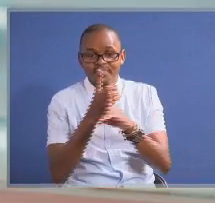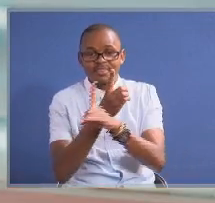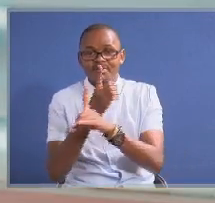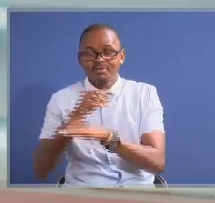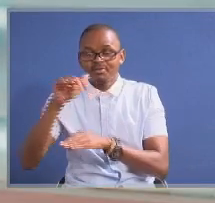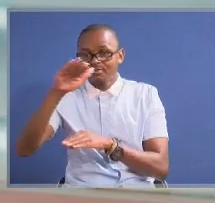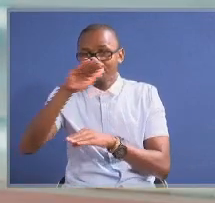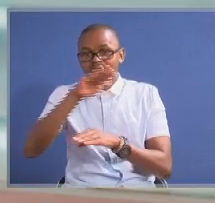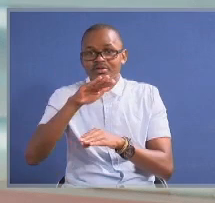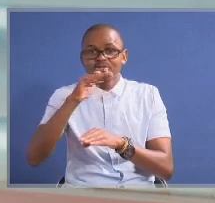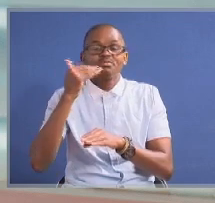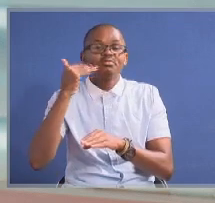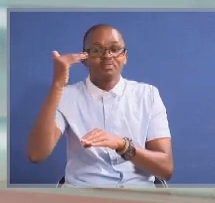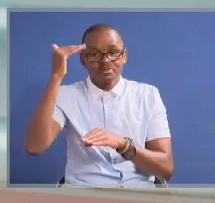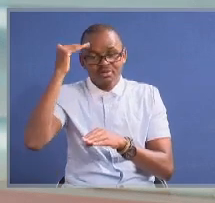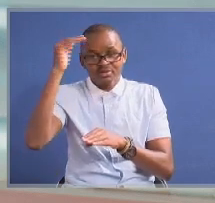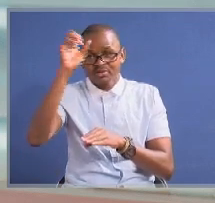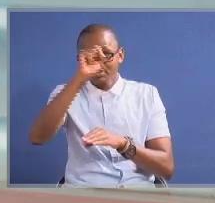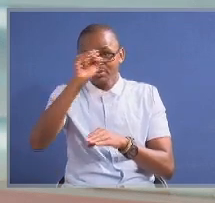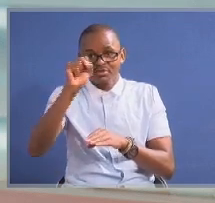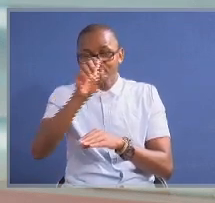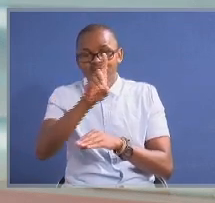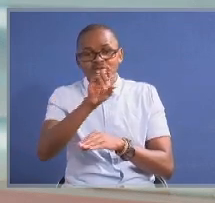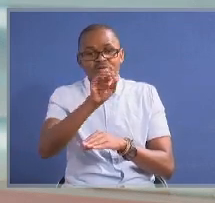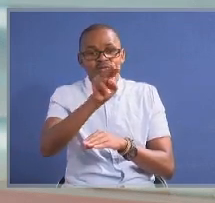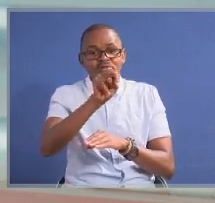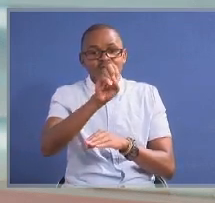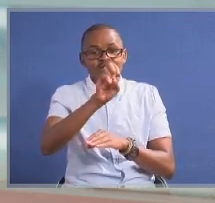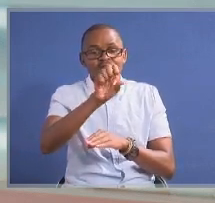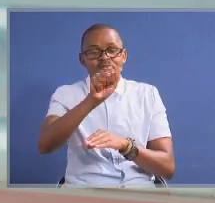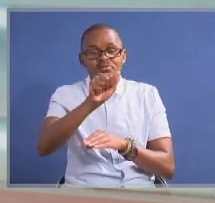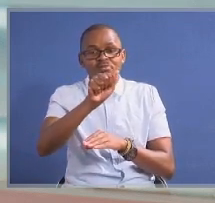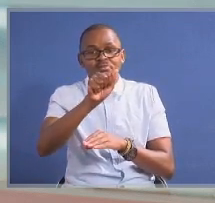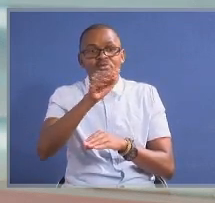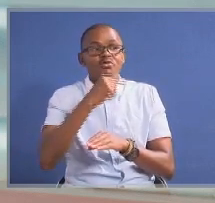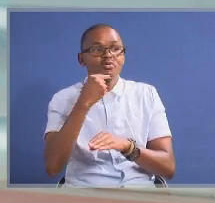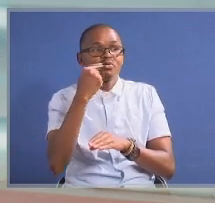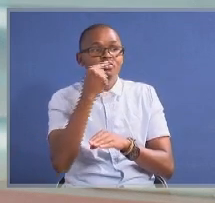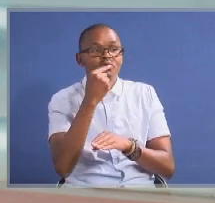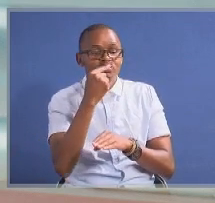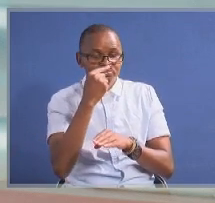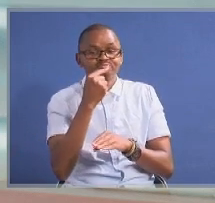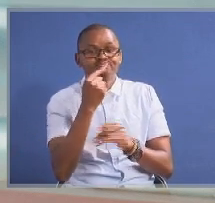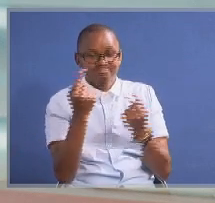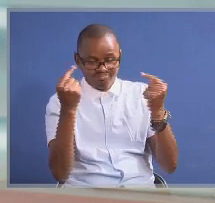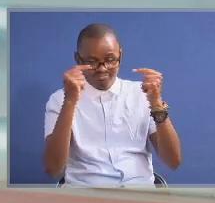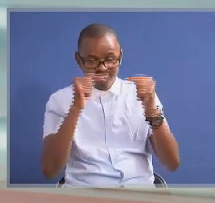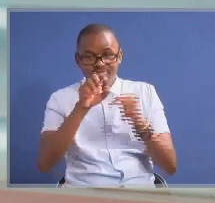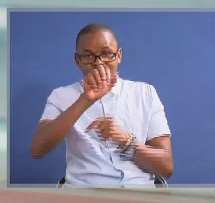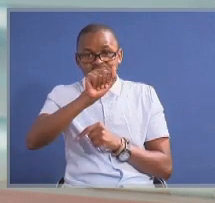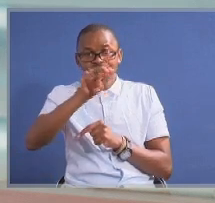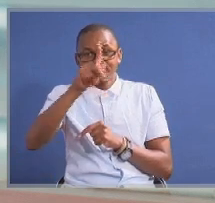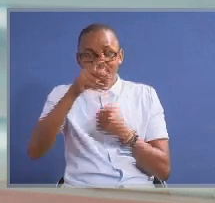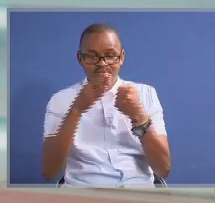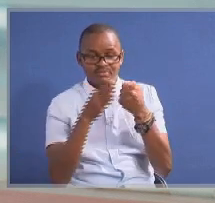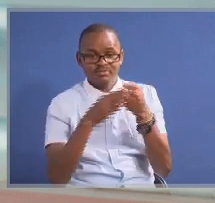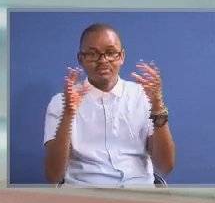different regions and heads of state, including Dr. Dionisio Babo Suarez, who, of course, graced the ACP